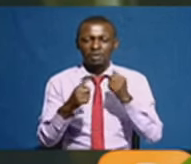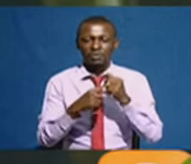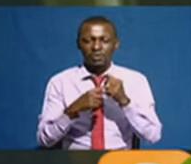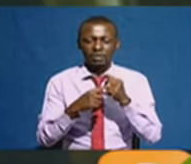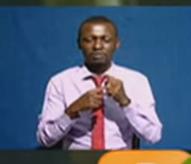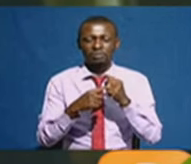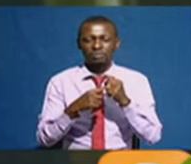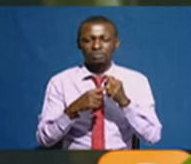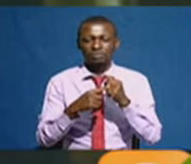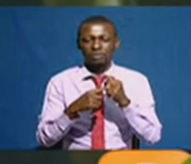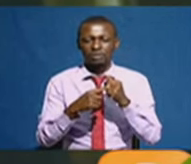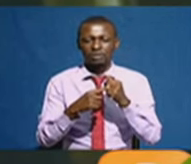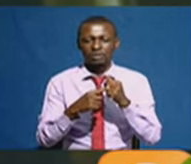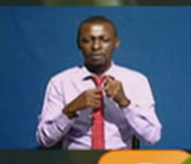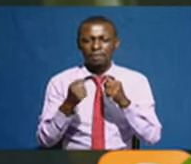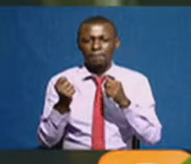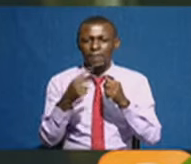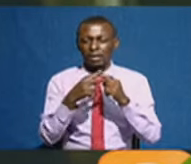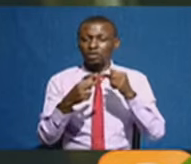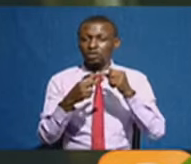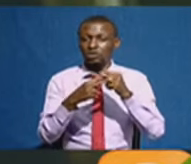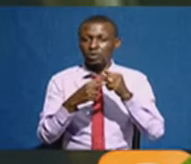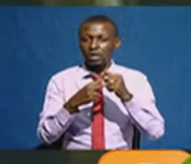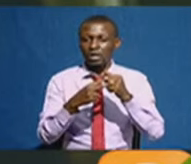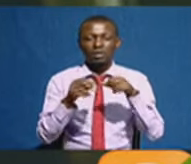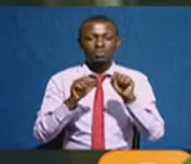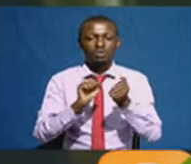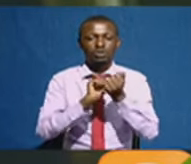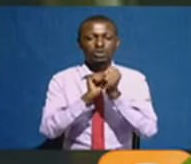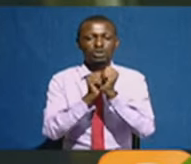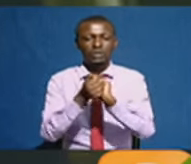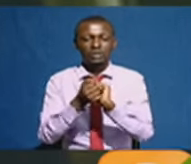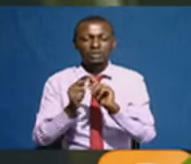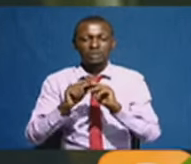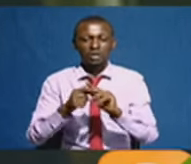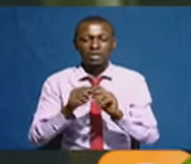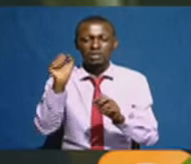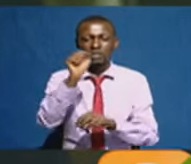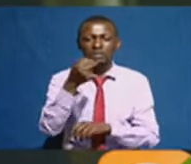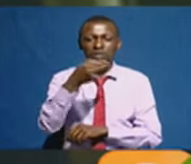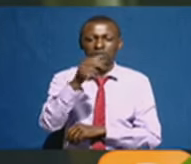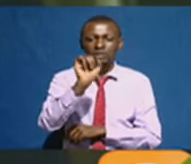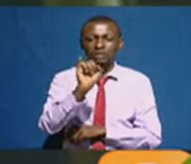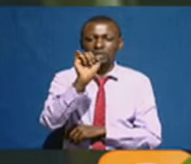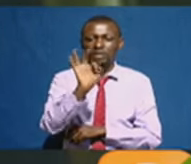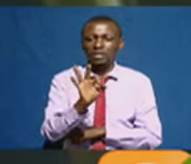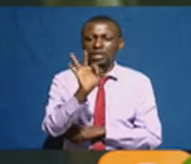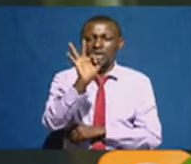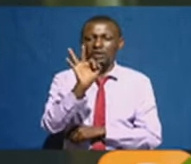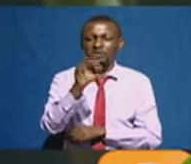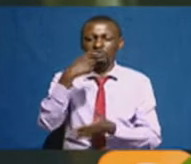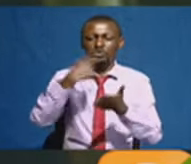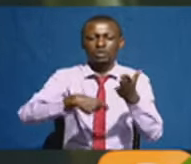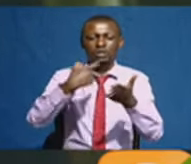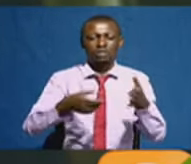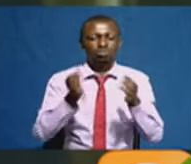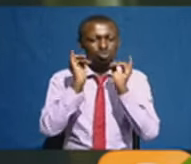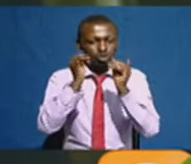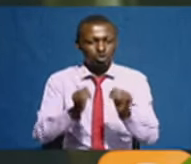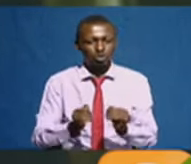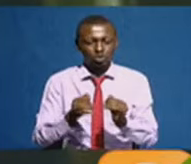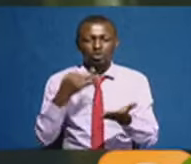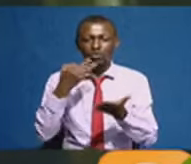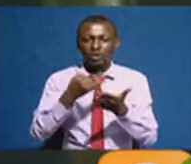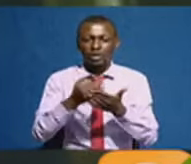than 3 months, it is expected that we should transition to the Social Health Insurance Fund and a new regime of deductions and a new regime of financing